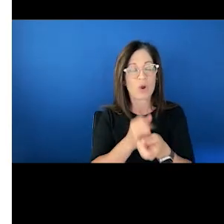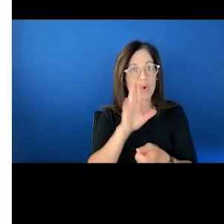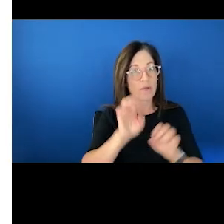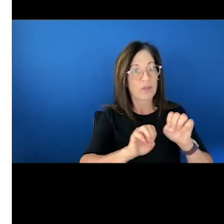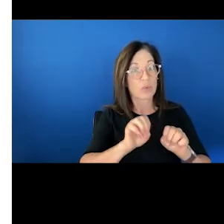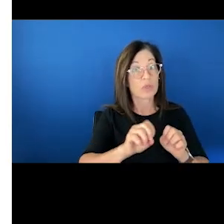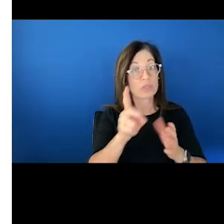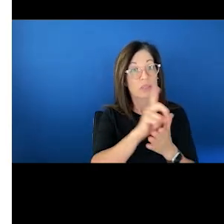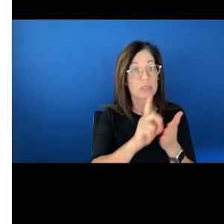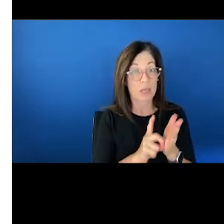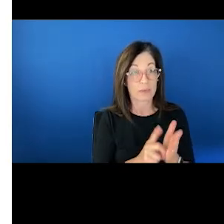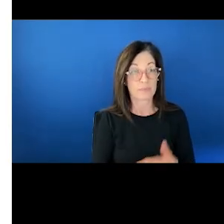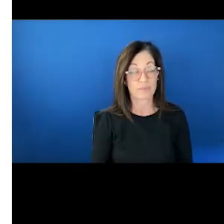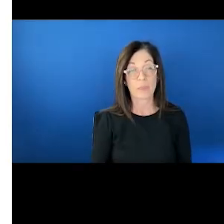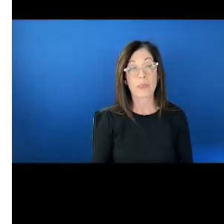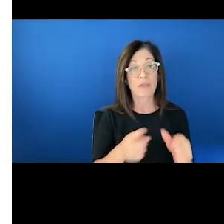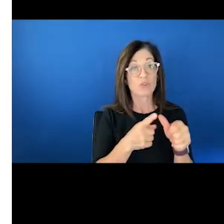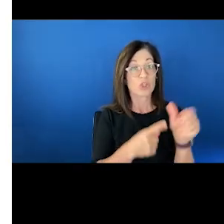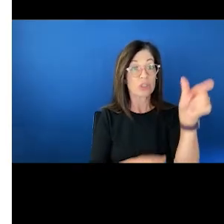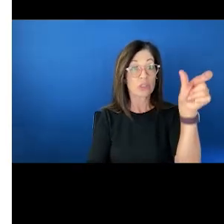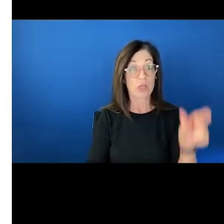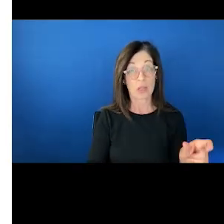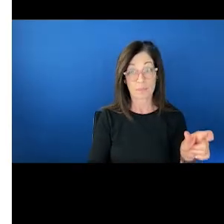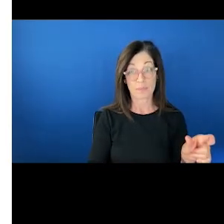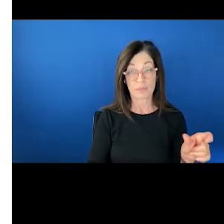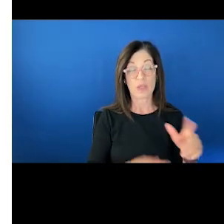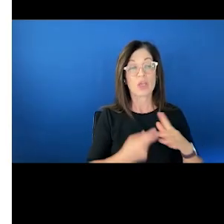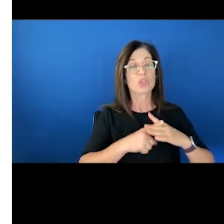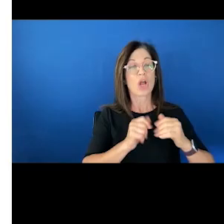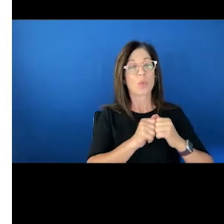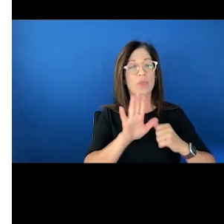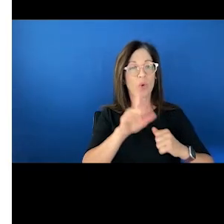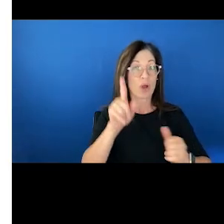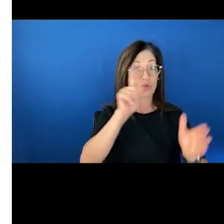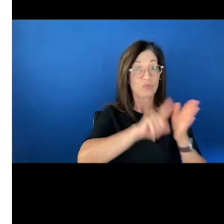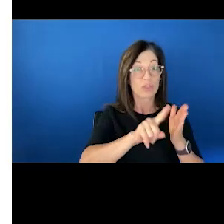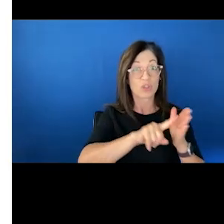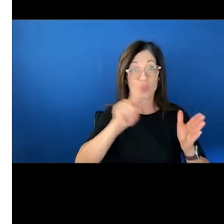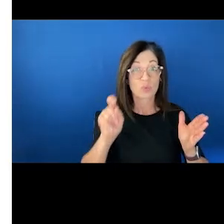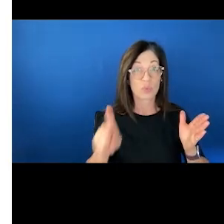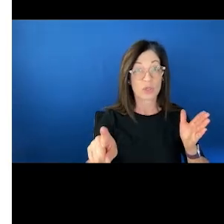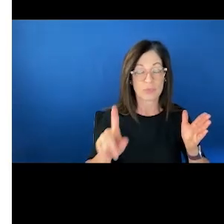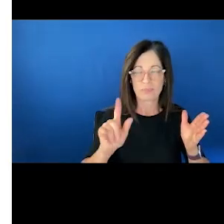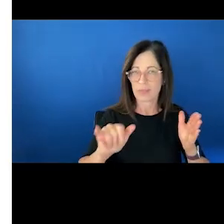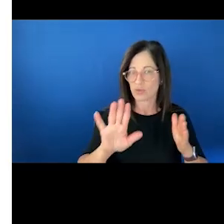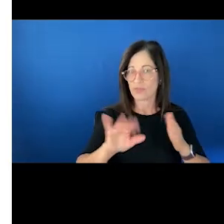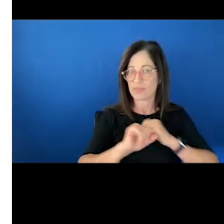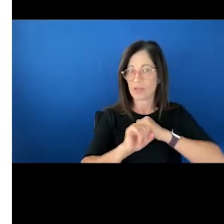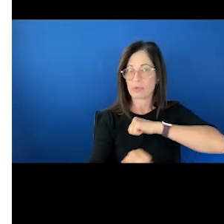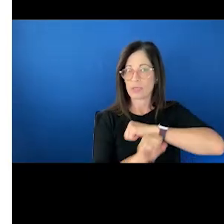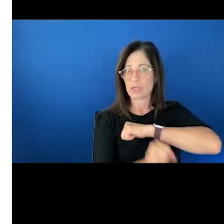design. First column, we begin with your research question. This is the foundation.